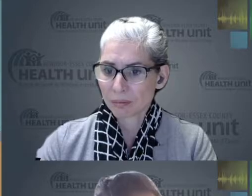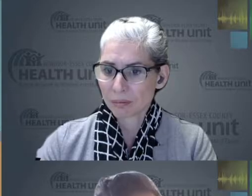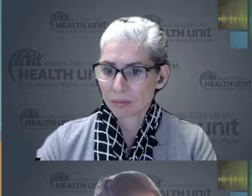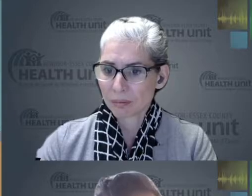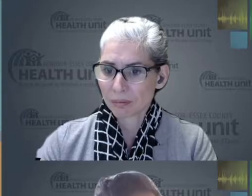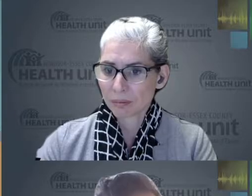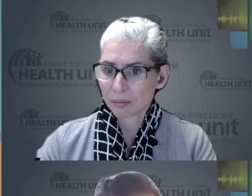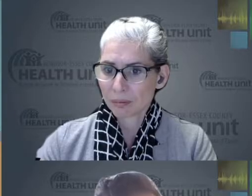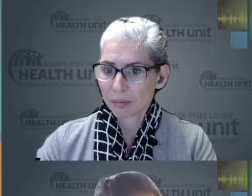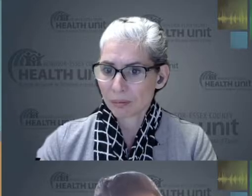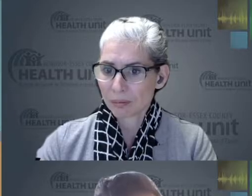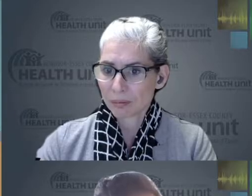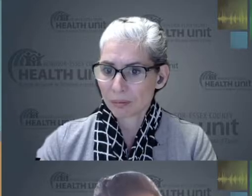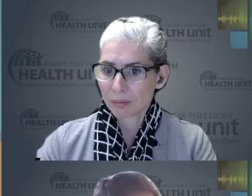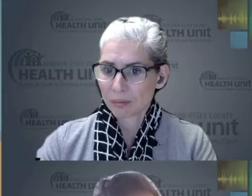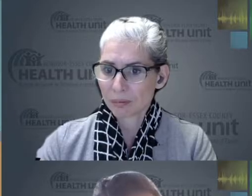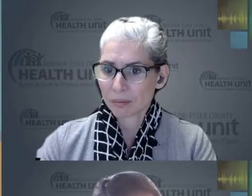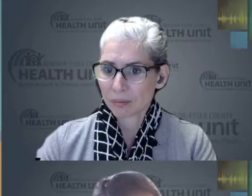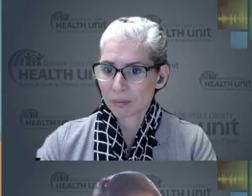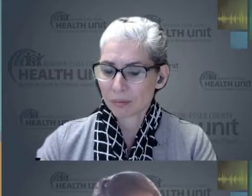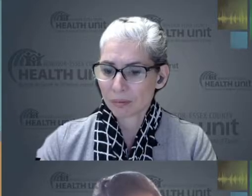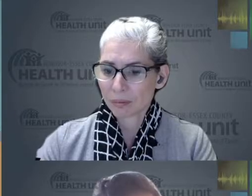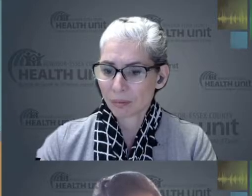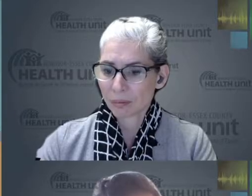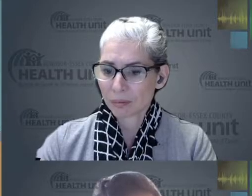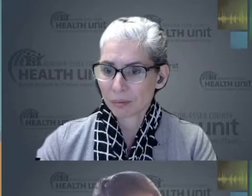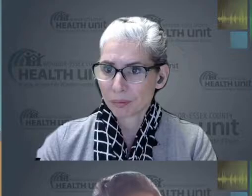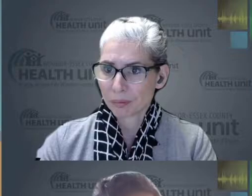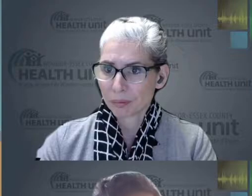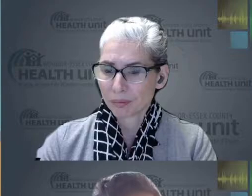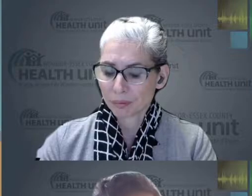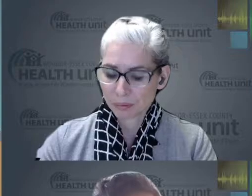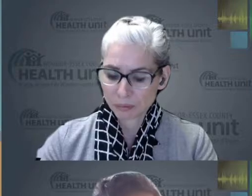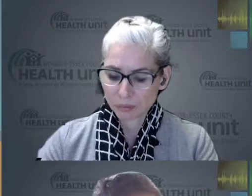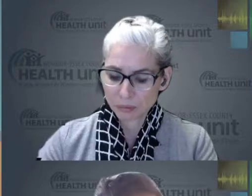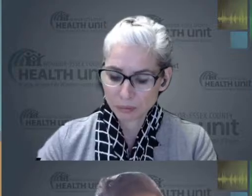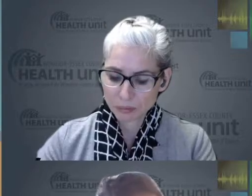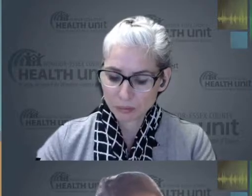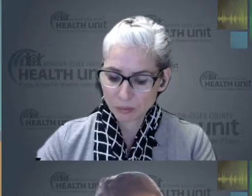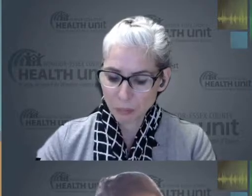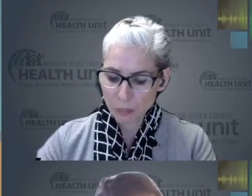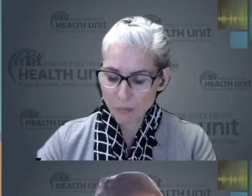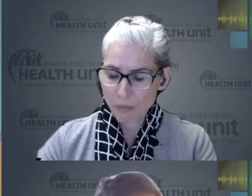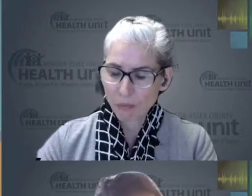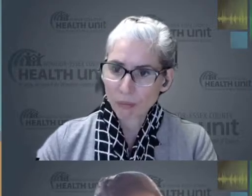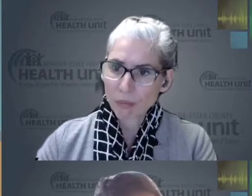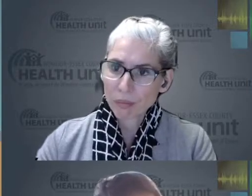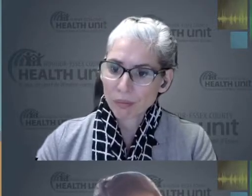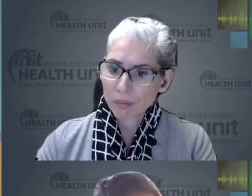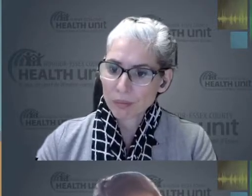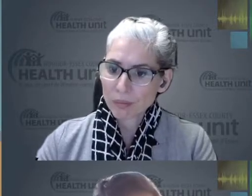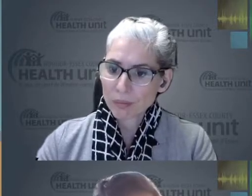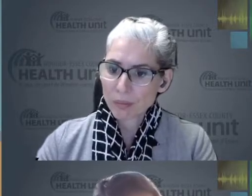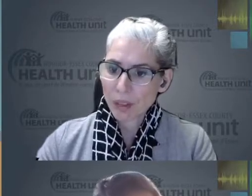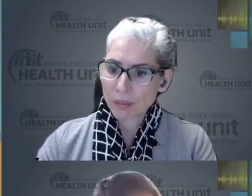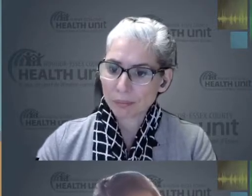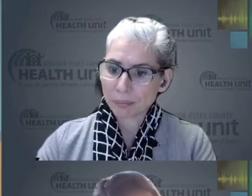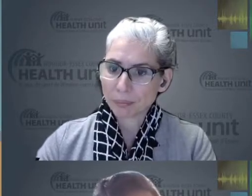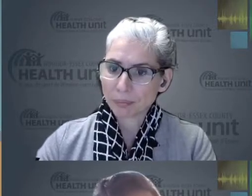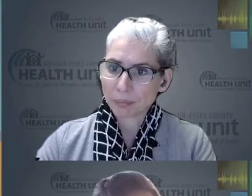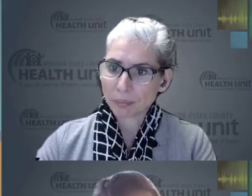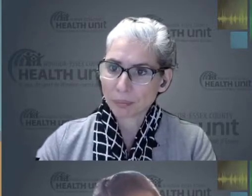person in the self-isolation hotel for the migrant farm worker community. By Friday,